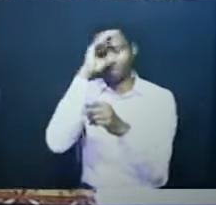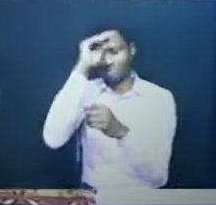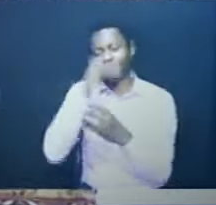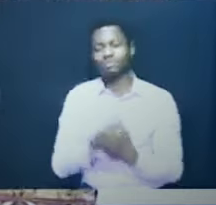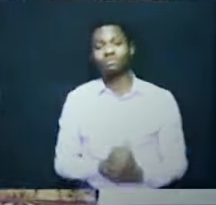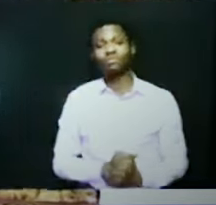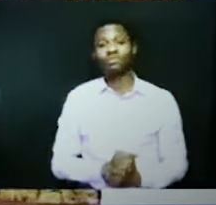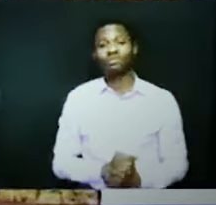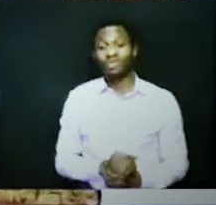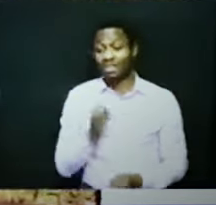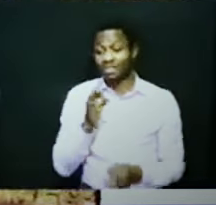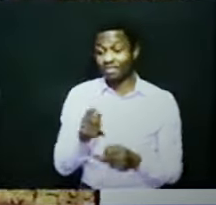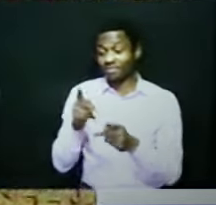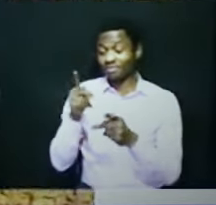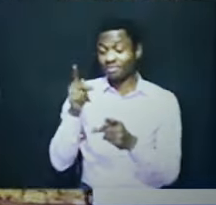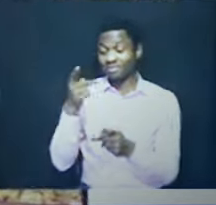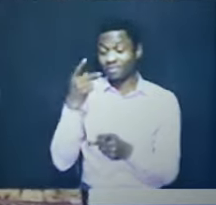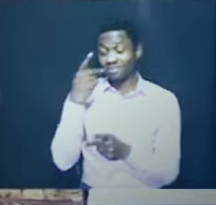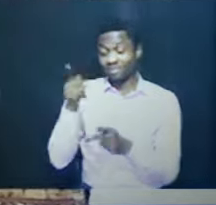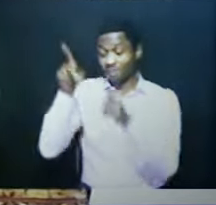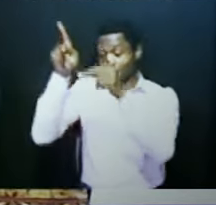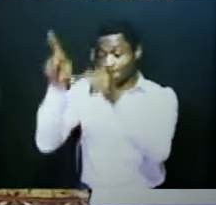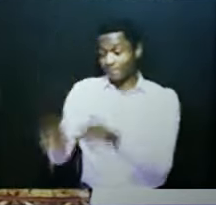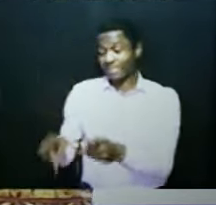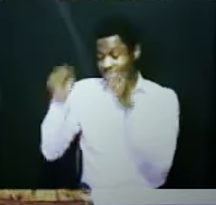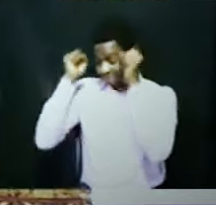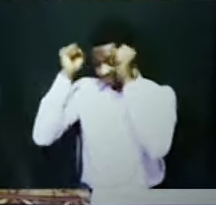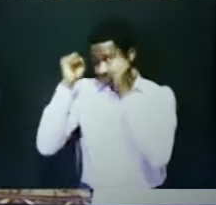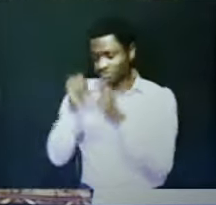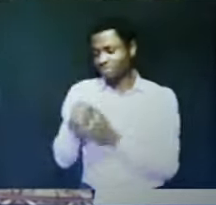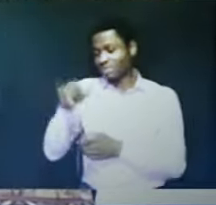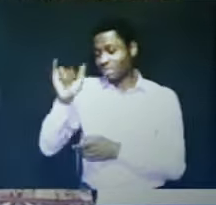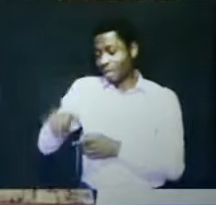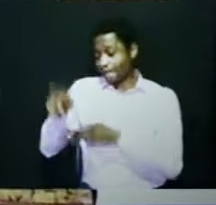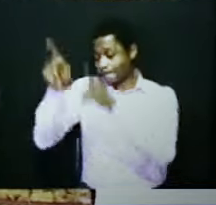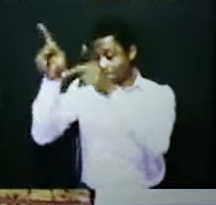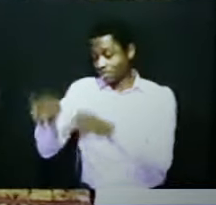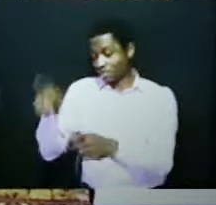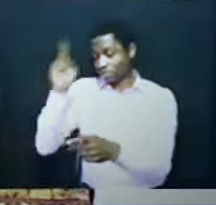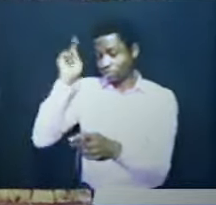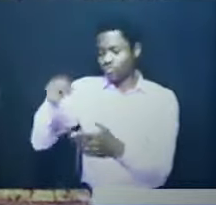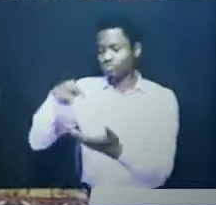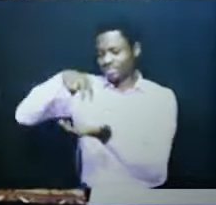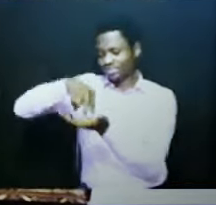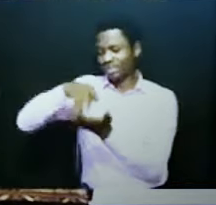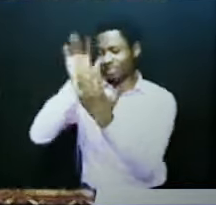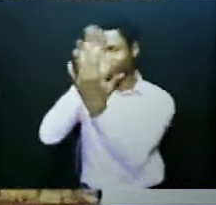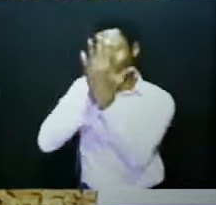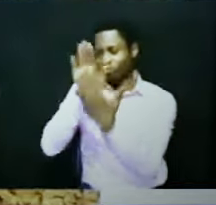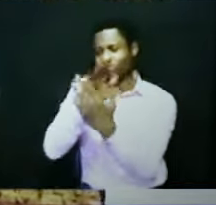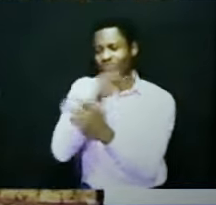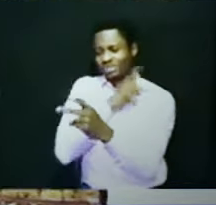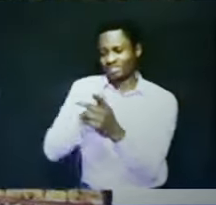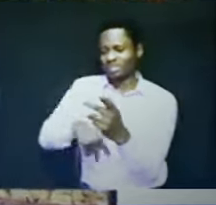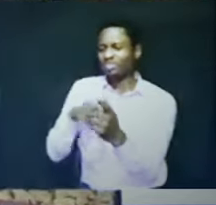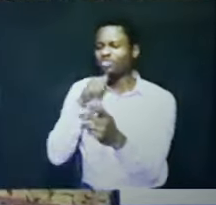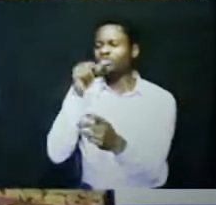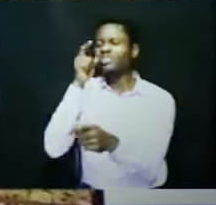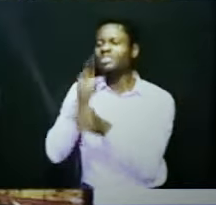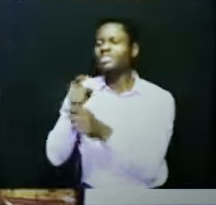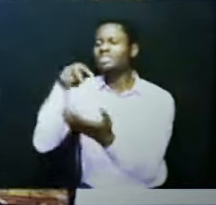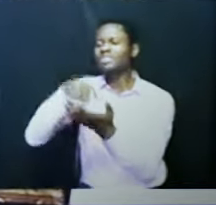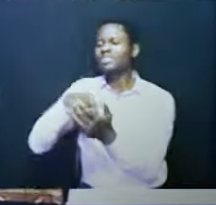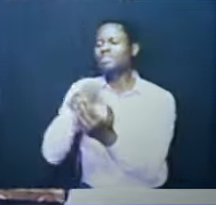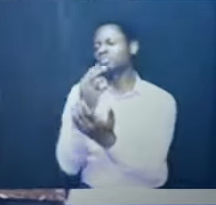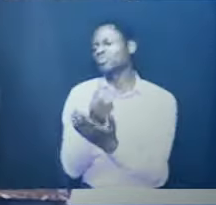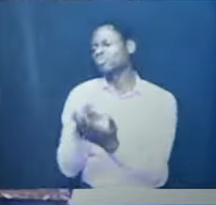onipa oye adwuma ho ensia ahemfo anim ana obejina orinyina empapa hwekwa anim. Have you seen a